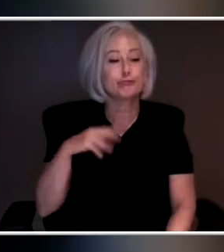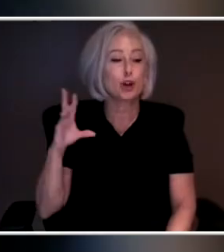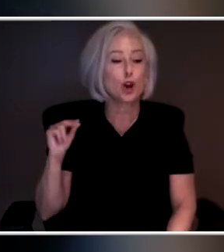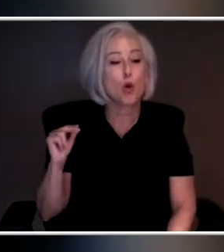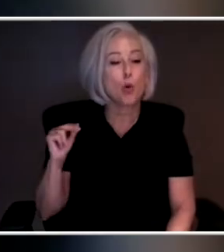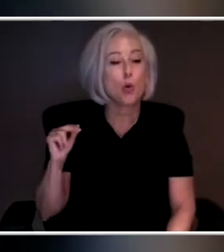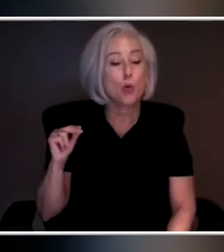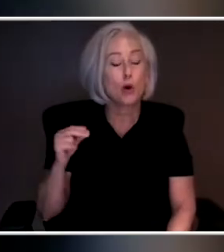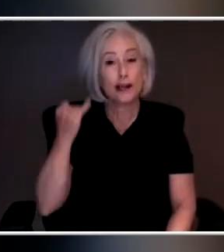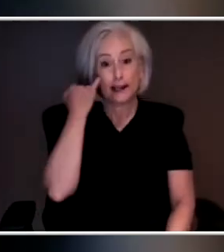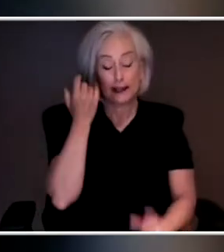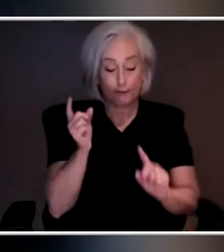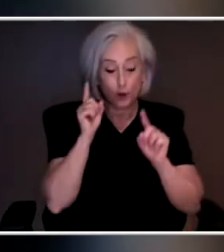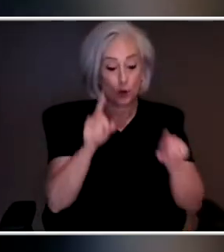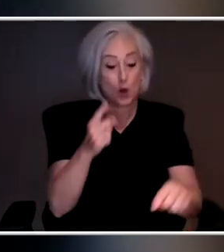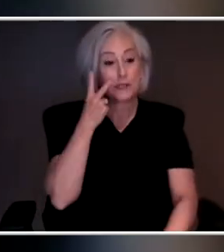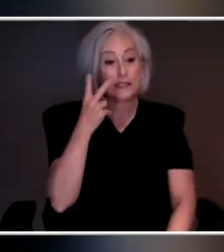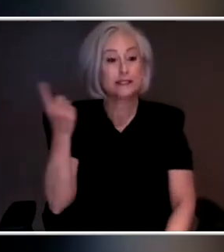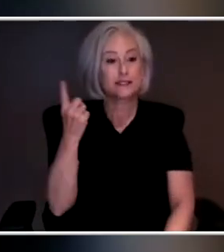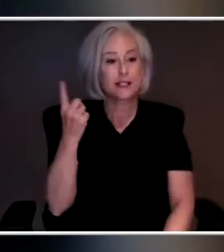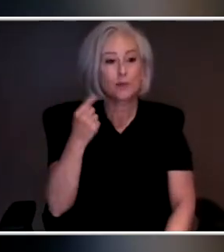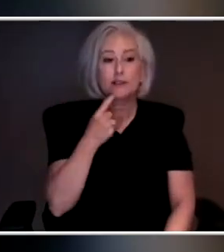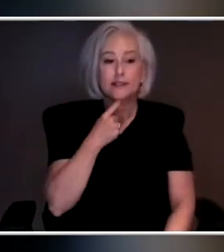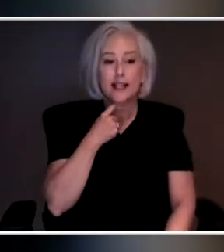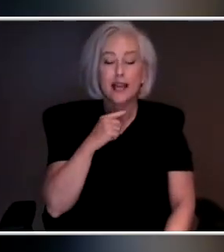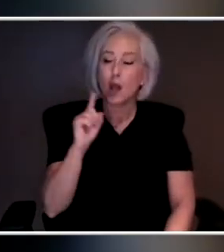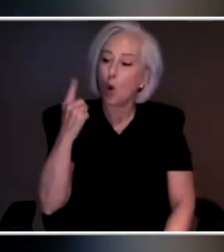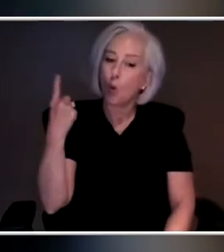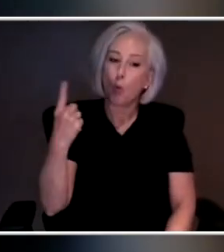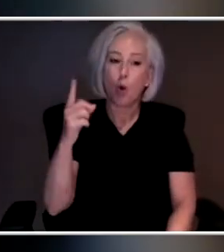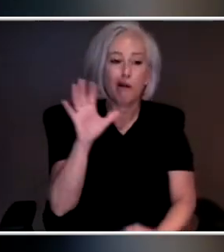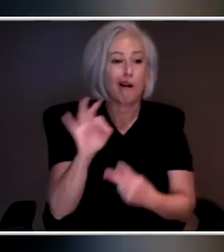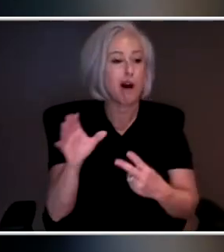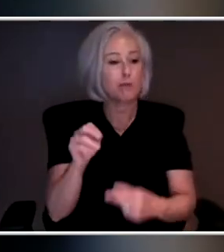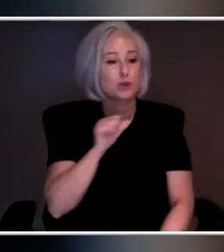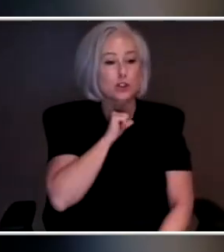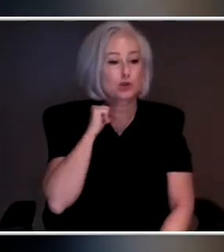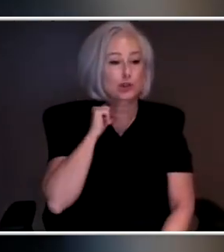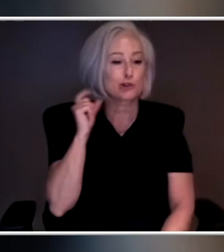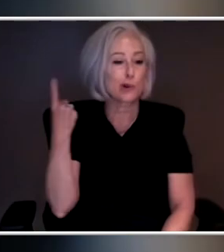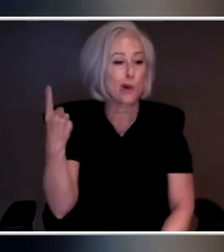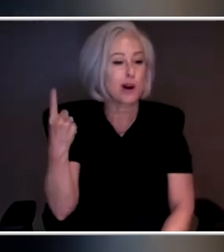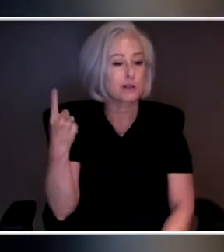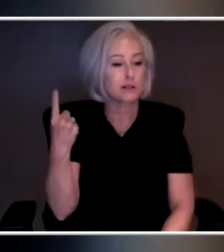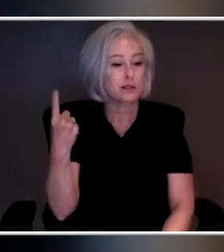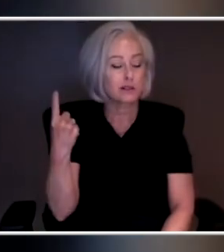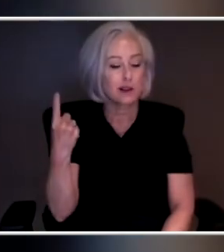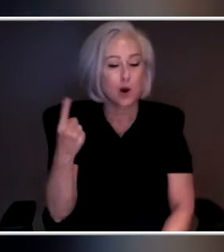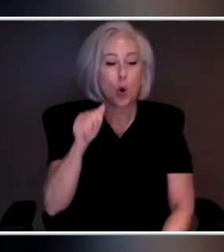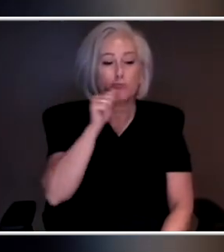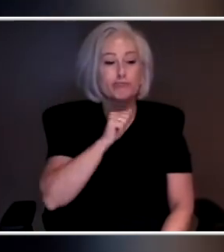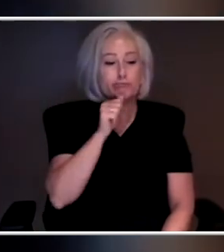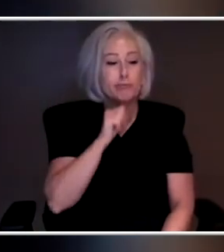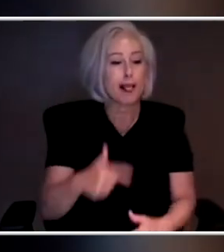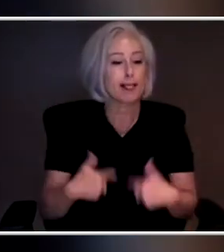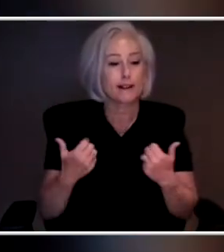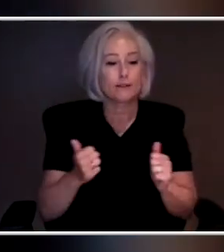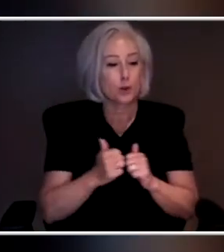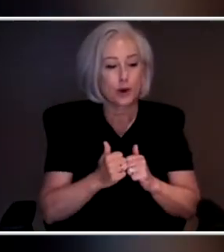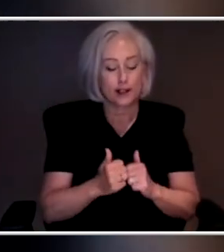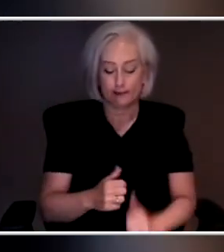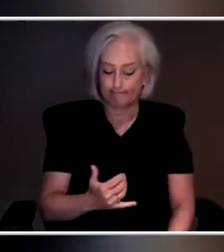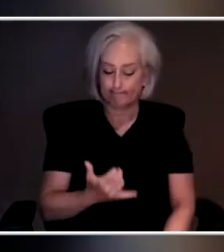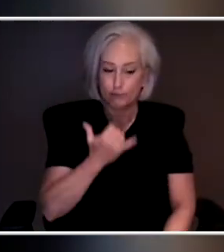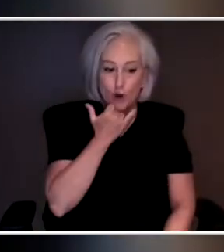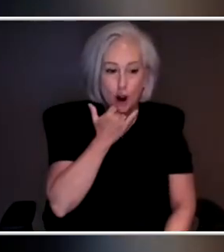you go see someone and they tell you your only option is to have it removed or to live with it. That's not true. And